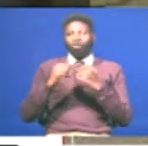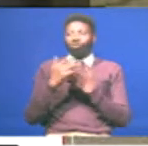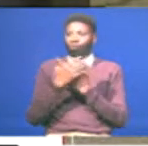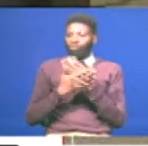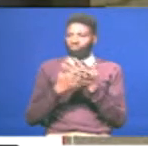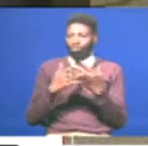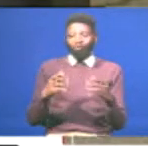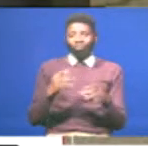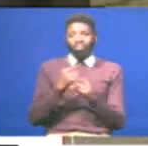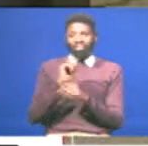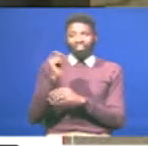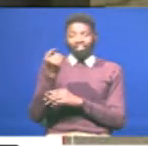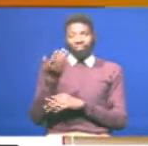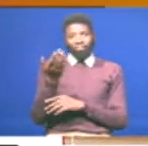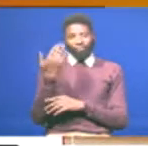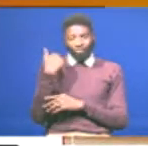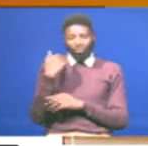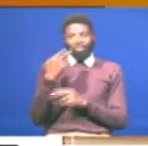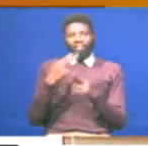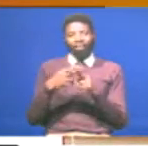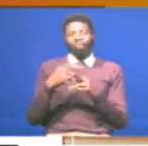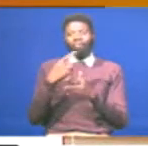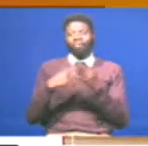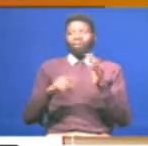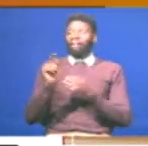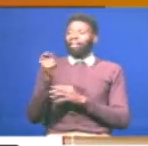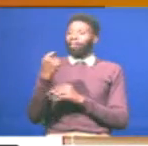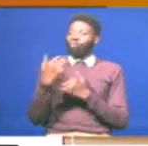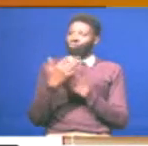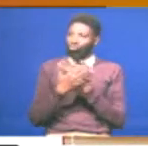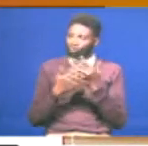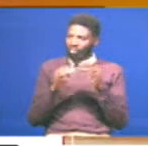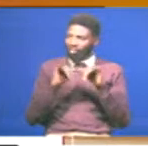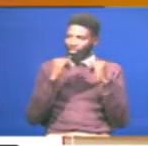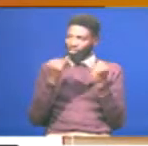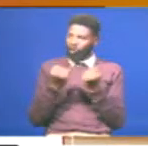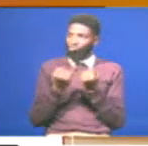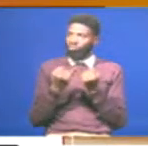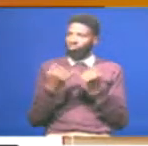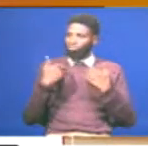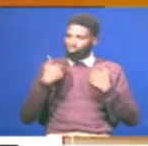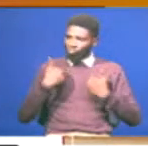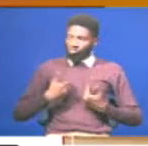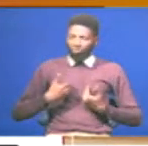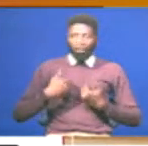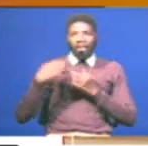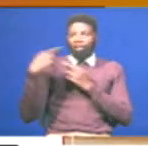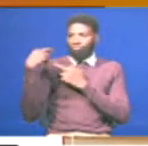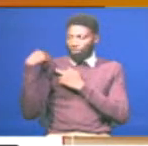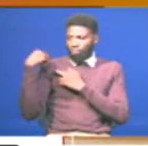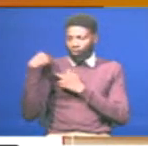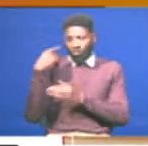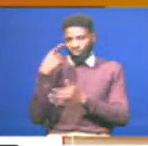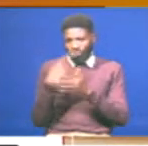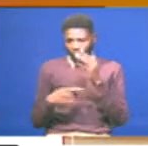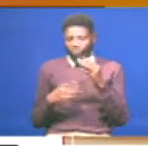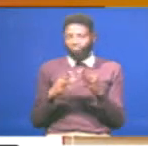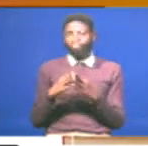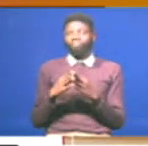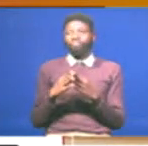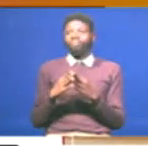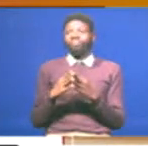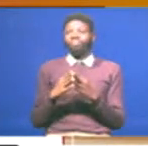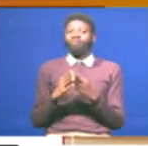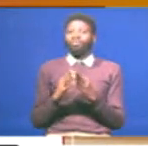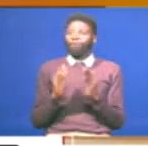was called Kenya Computer Institute, I had this onerous task to convince also not only people